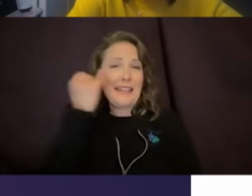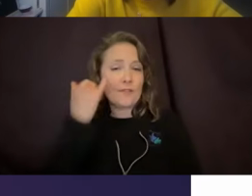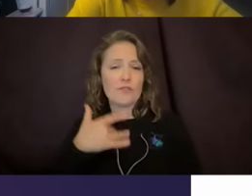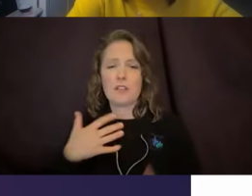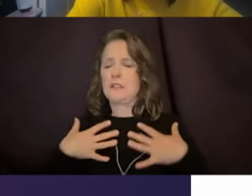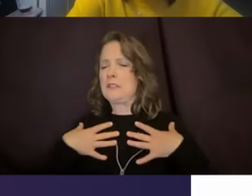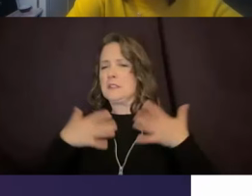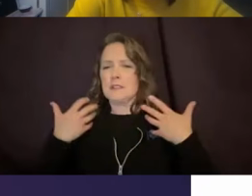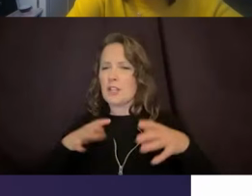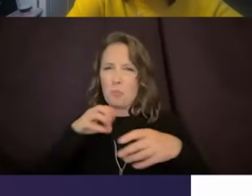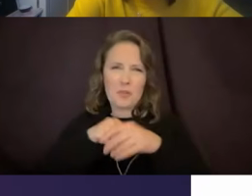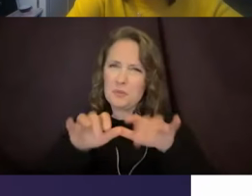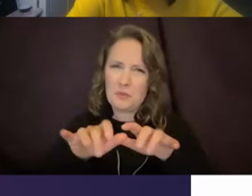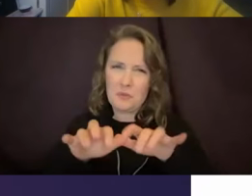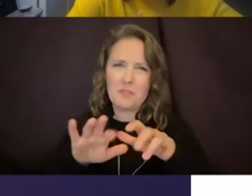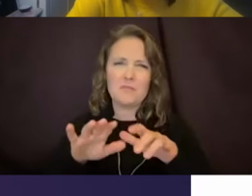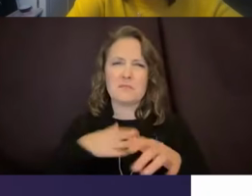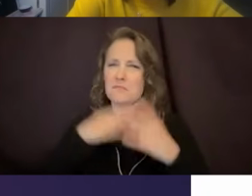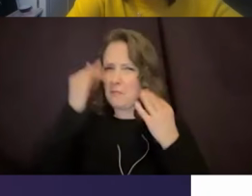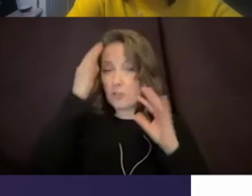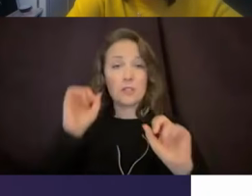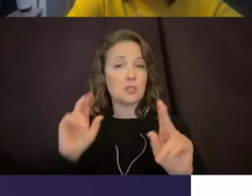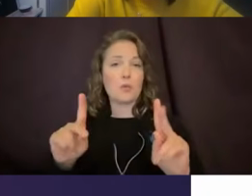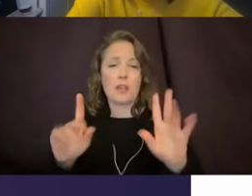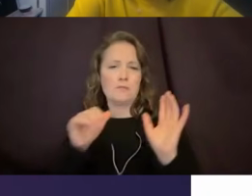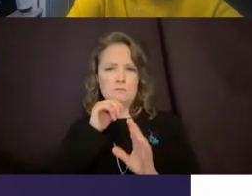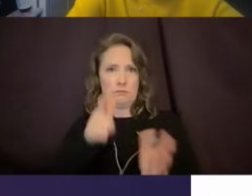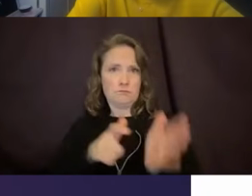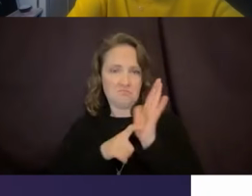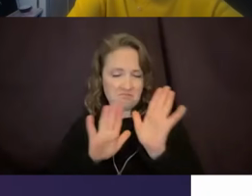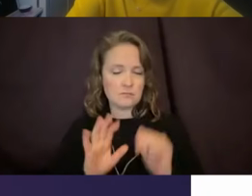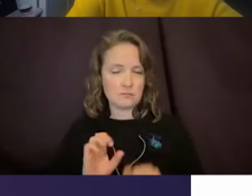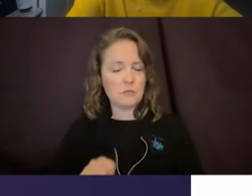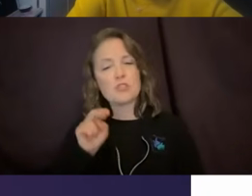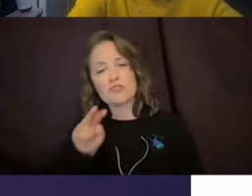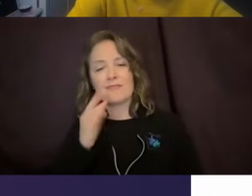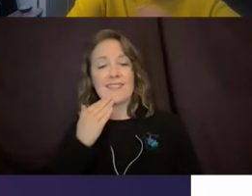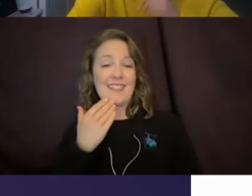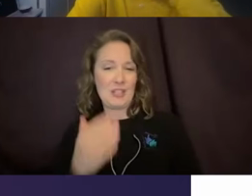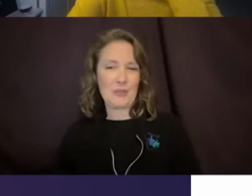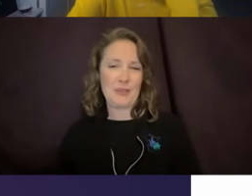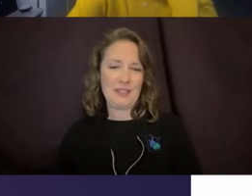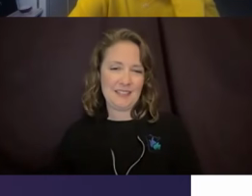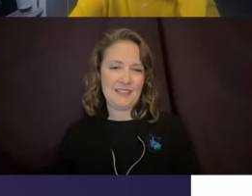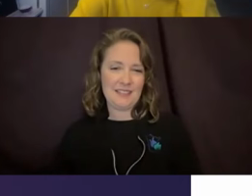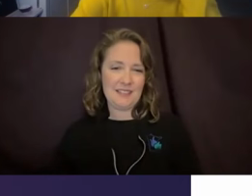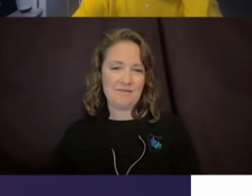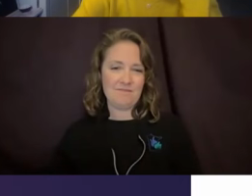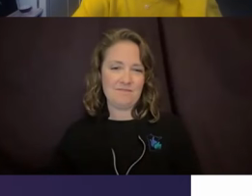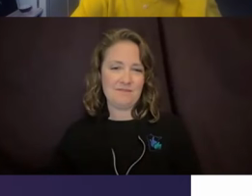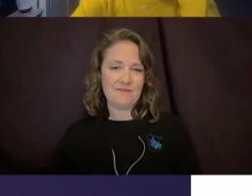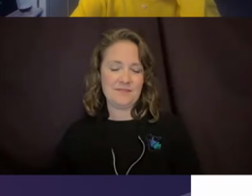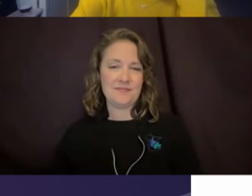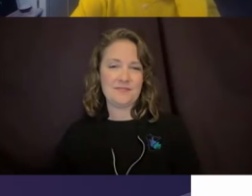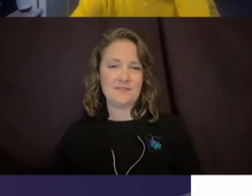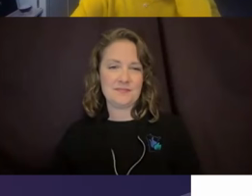opportunities. Um, yeah. Okay, thank you for sharing that in the chat. These are some, I wanted to